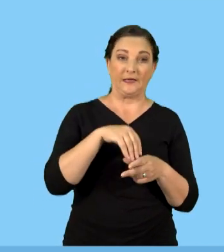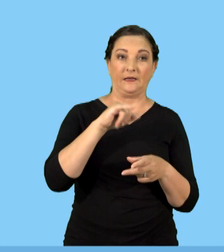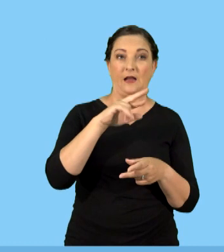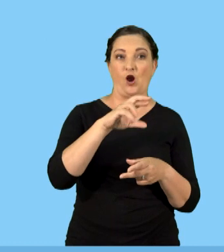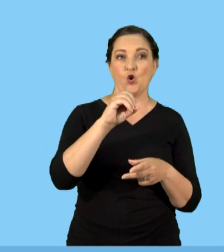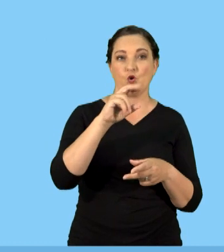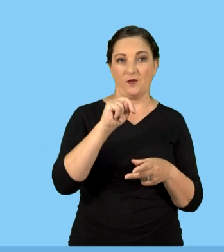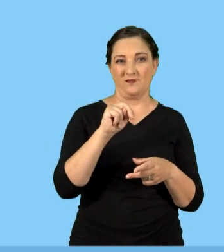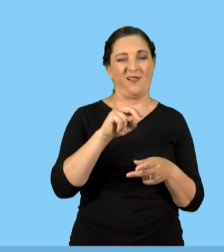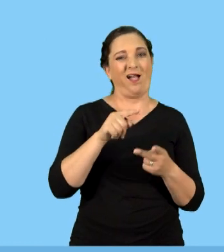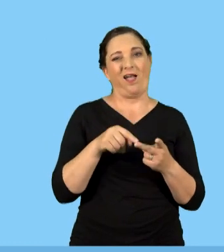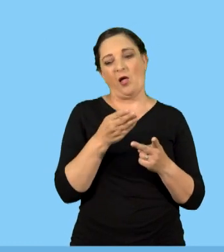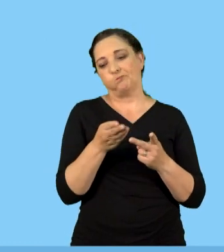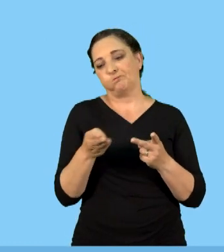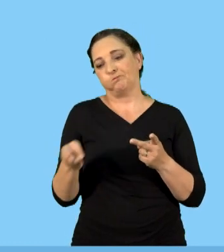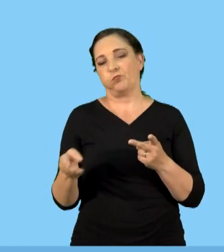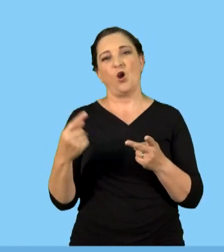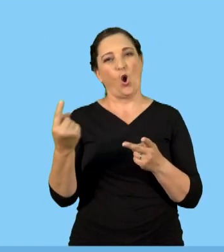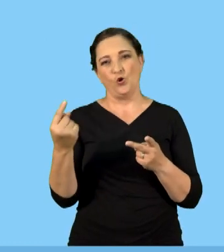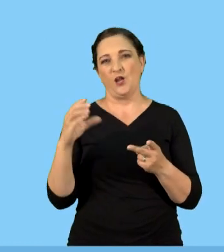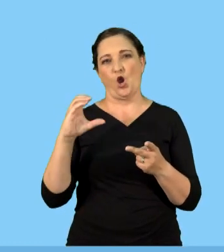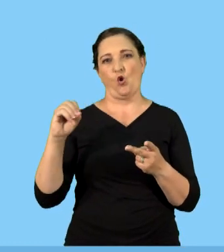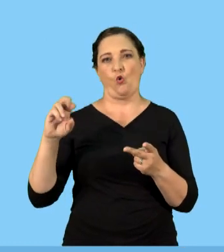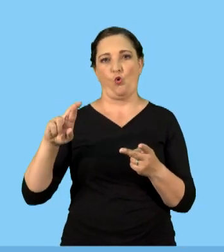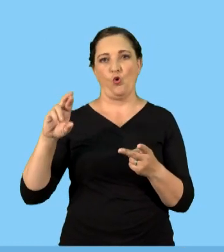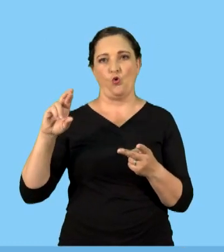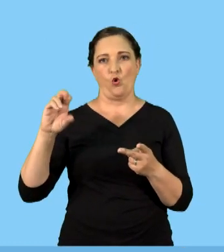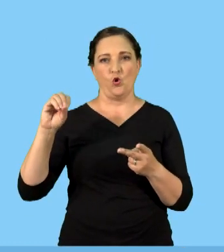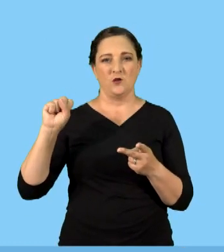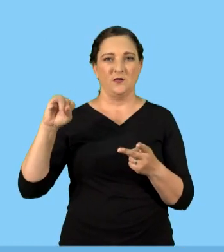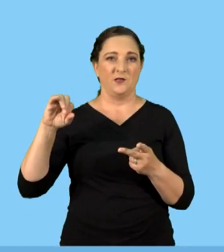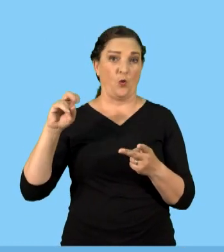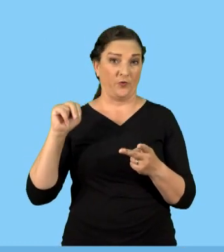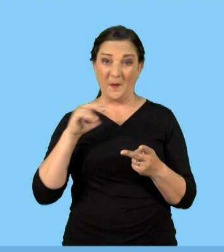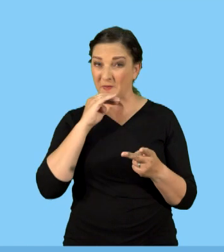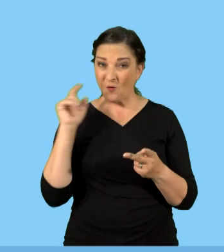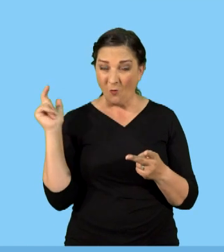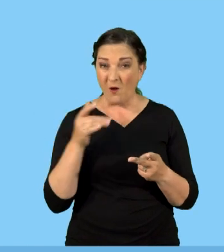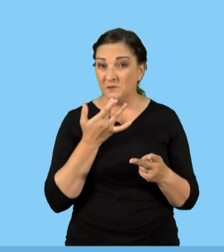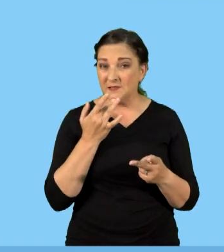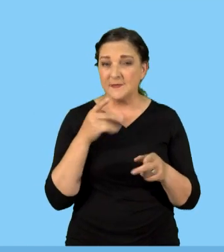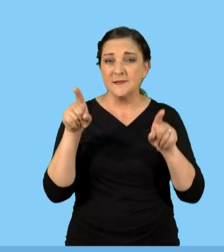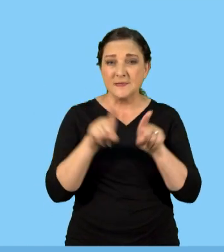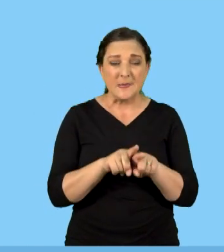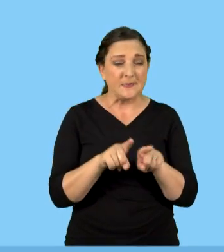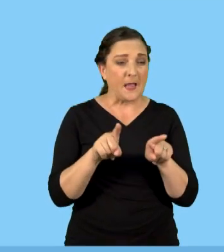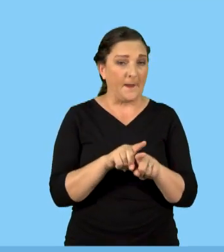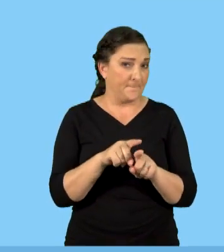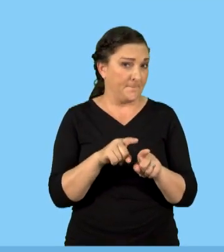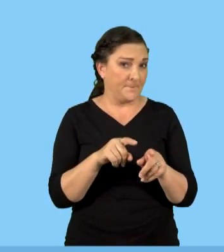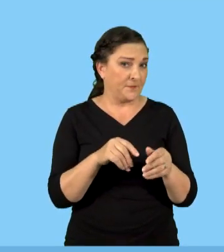and then the other ones we can just refer to them as corrosion. So not all materials corrode at the same